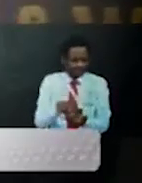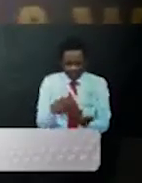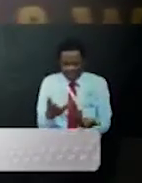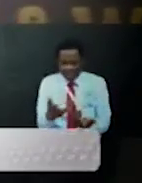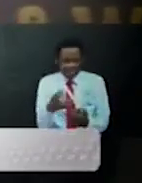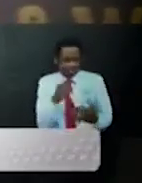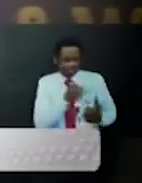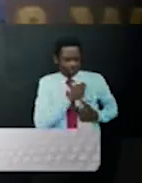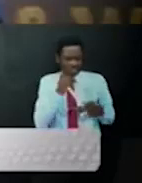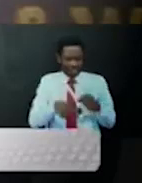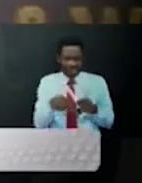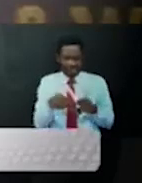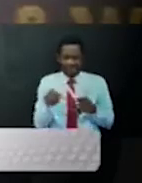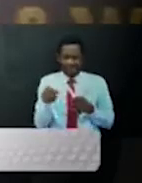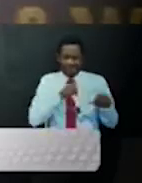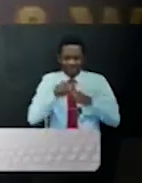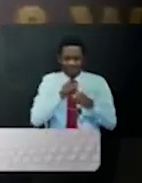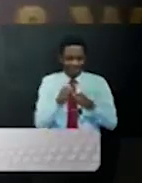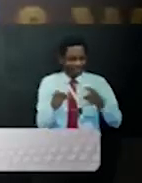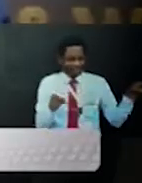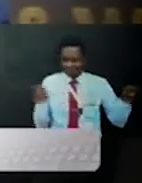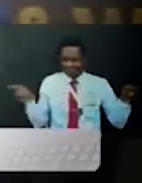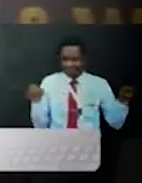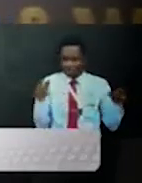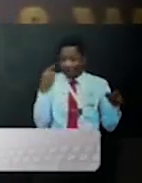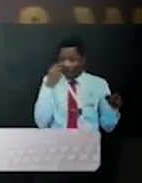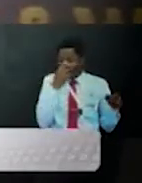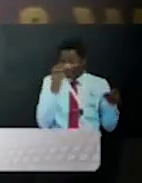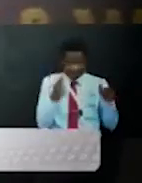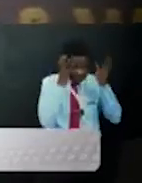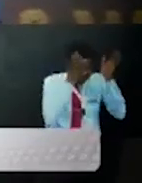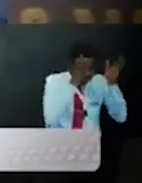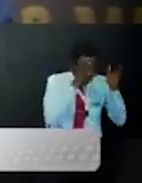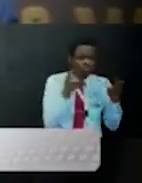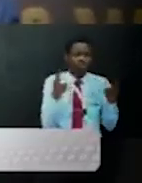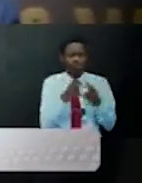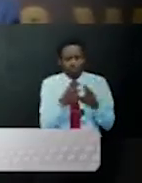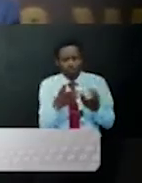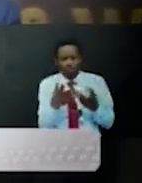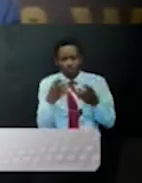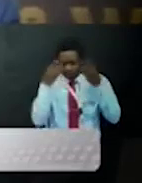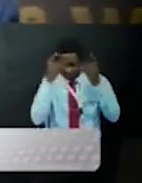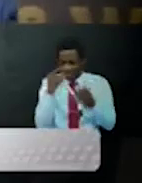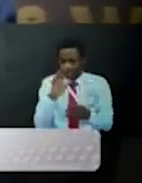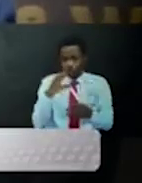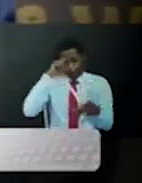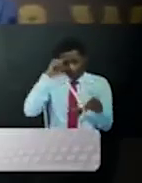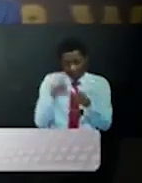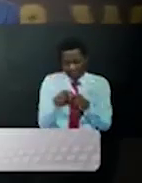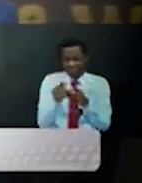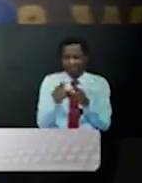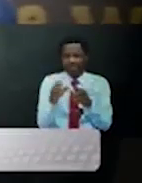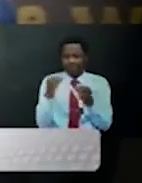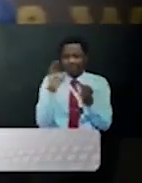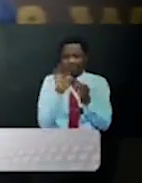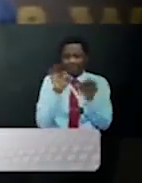him. So he decided that he would take those ahead of him, and his brother would lead the troops to